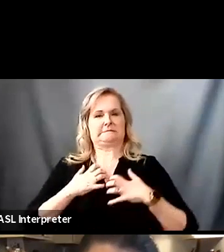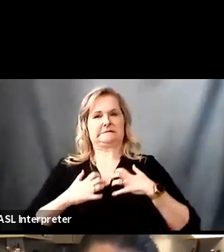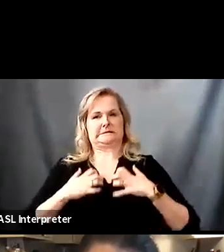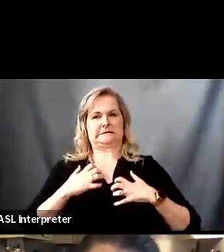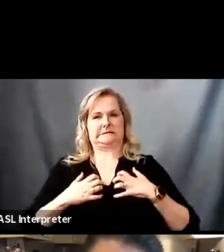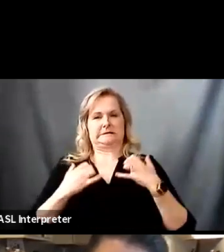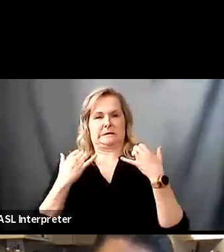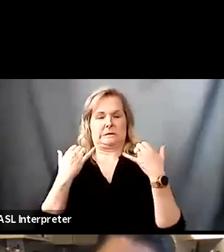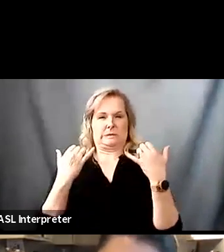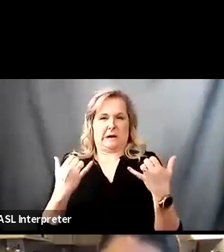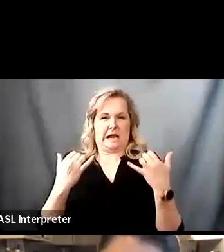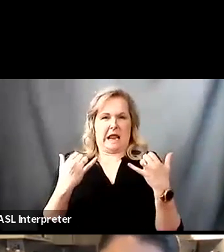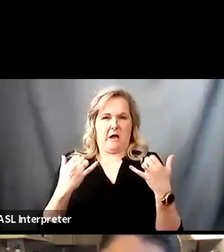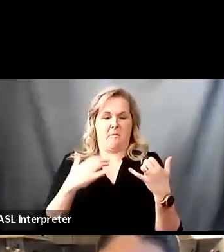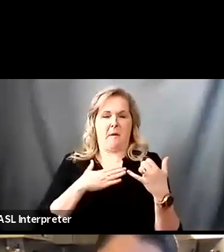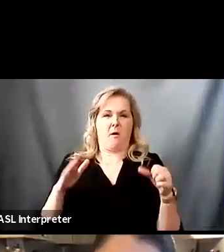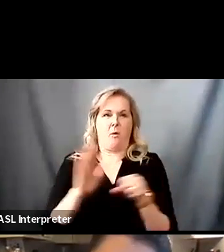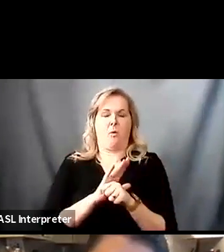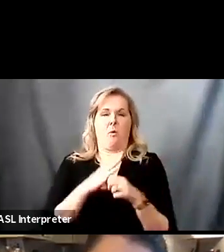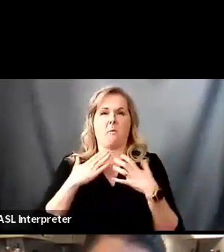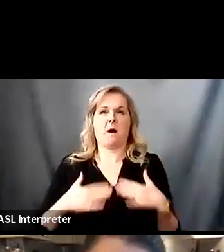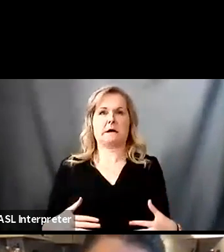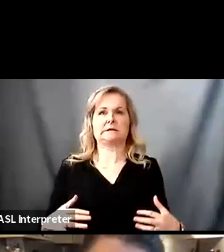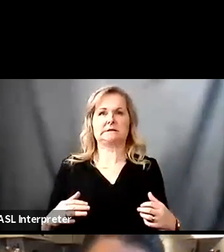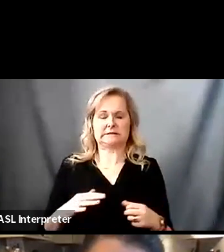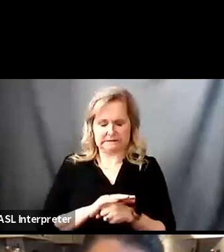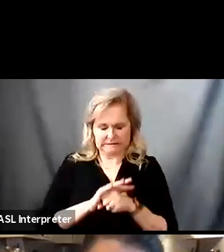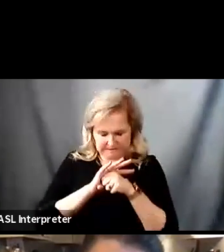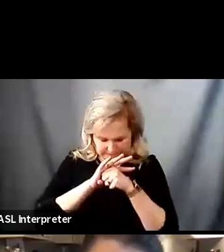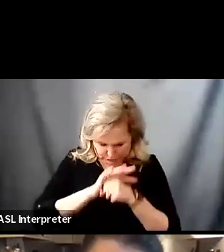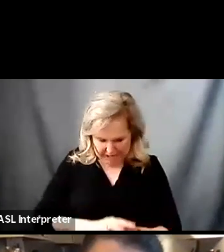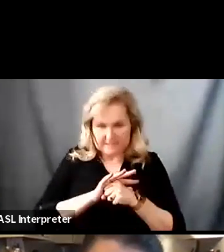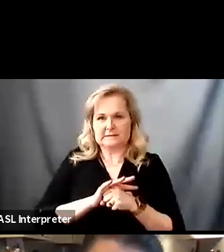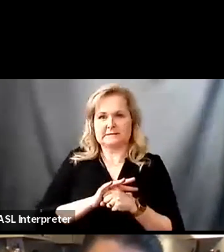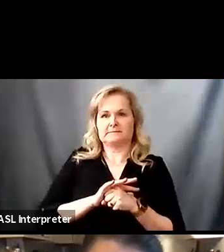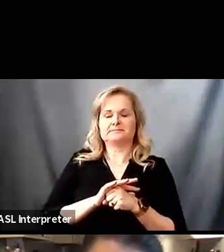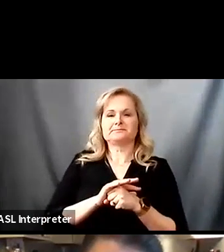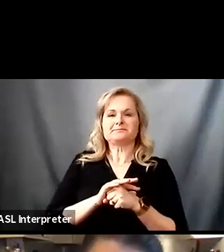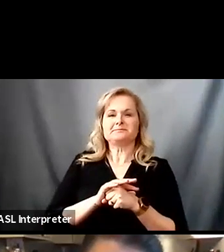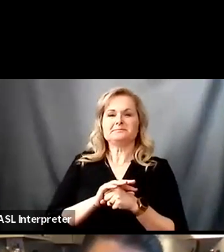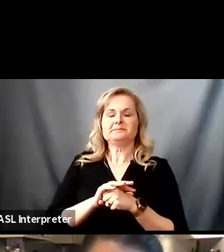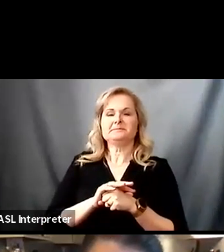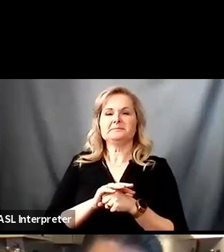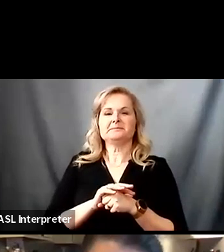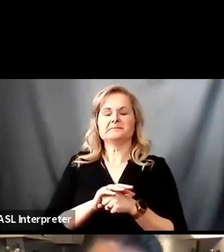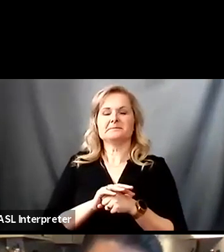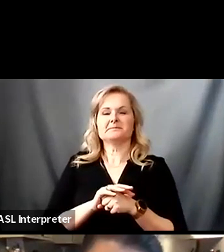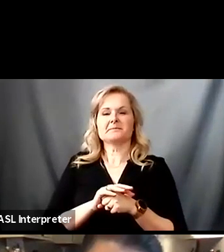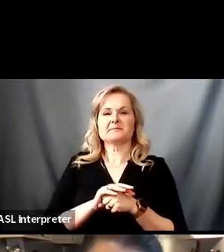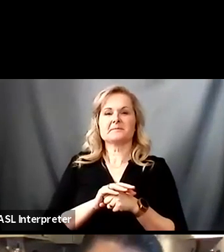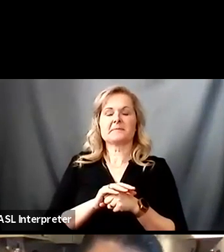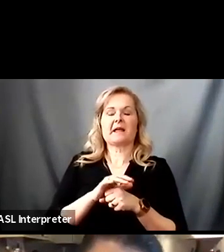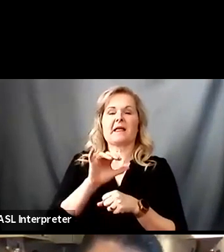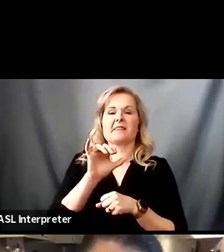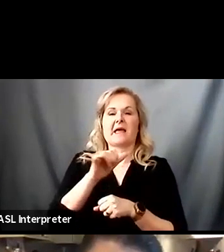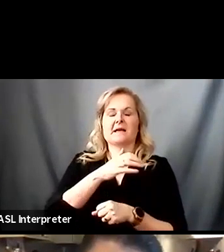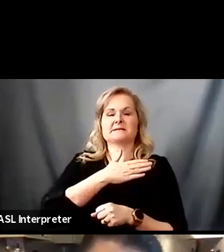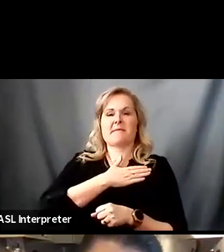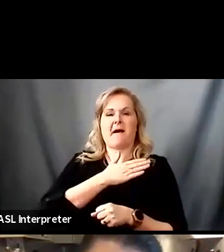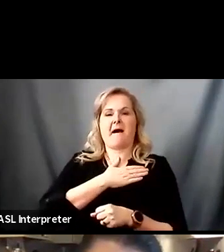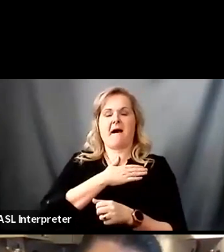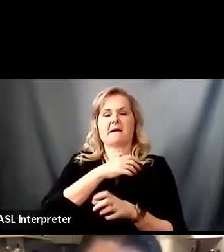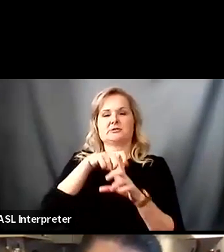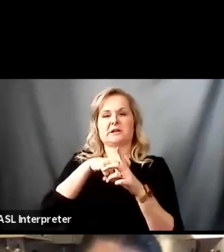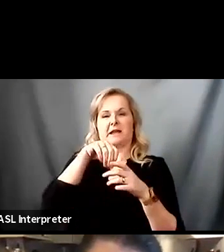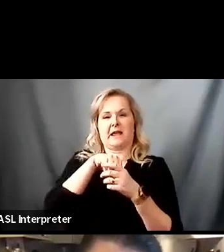And it just makes my whole body just like get really tight. So that's my